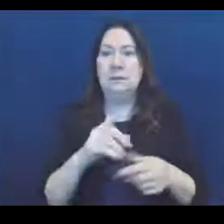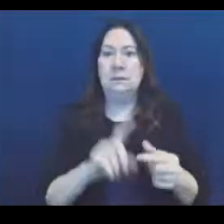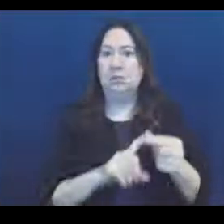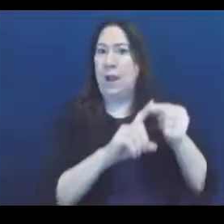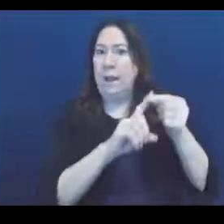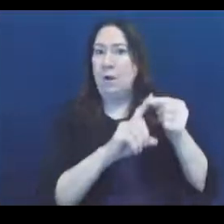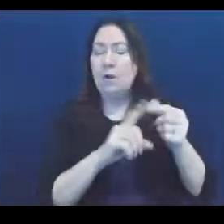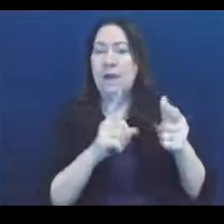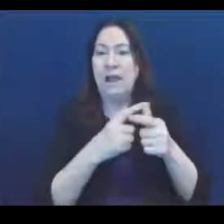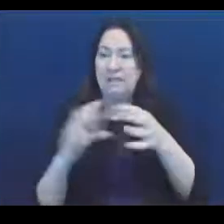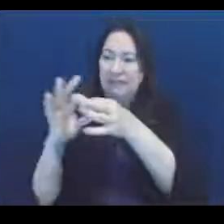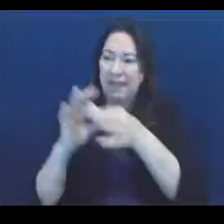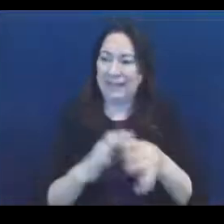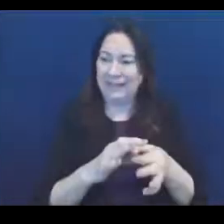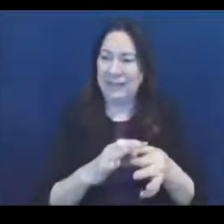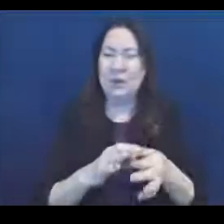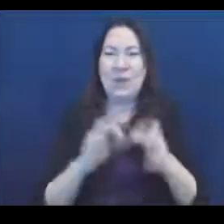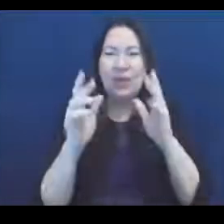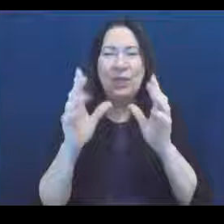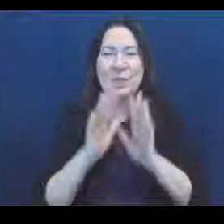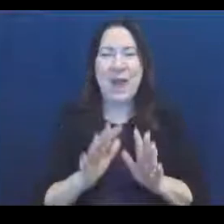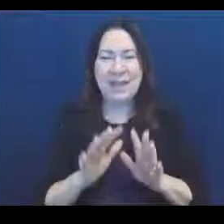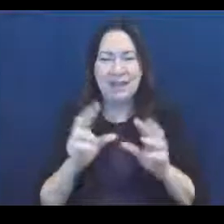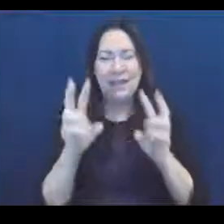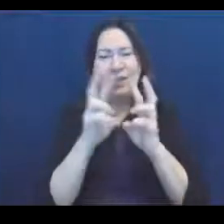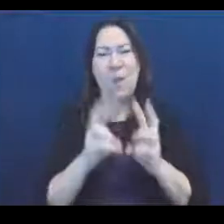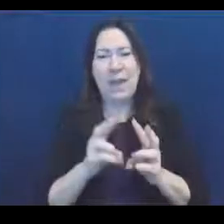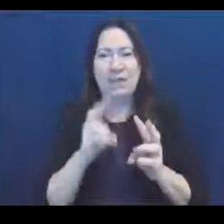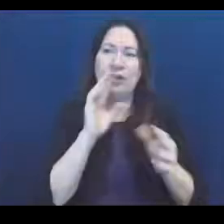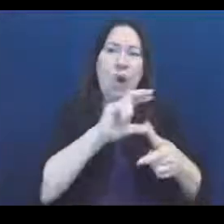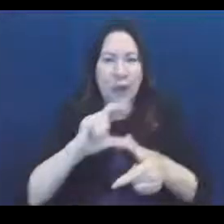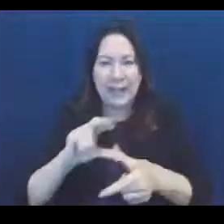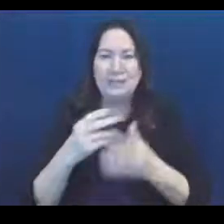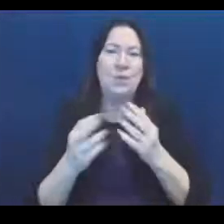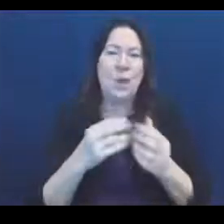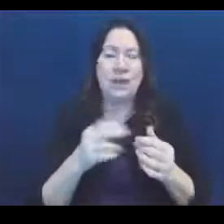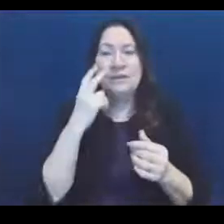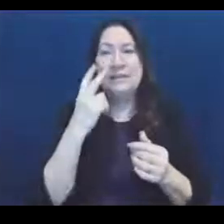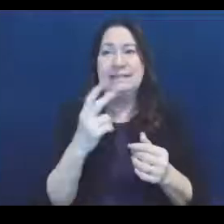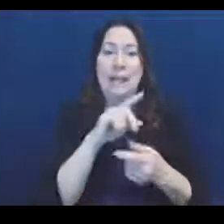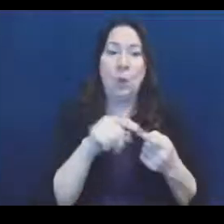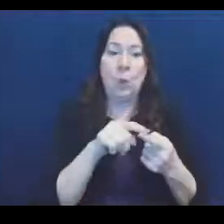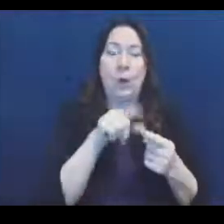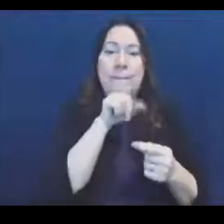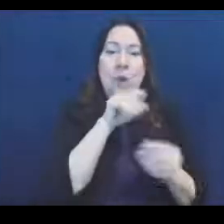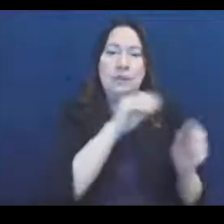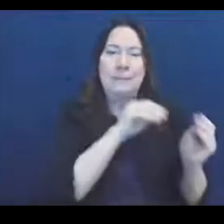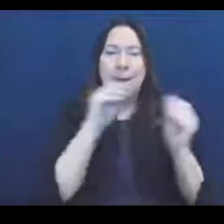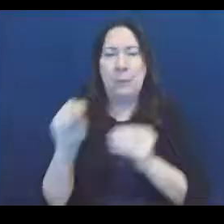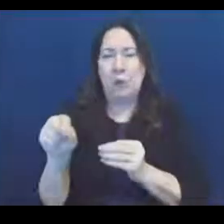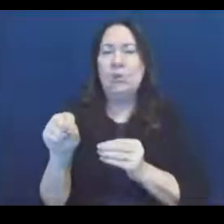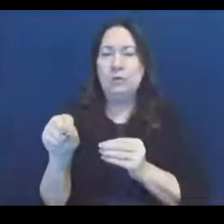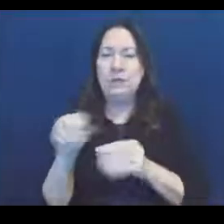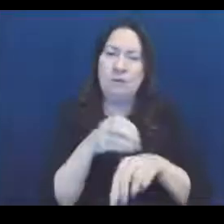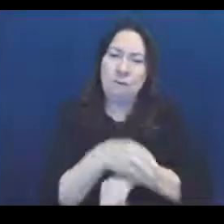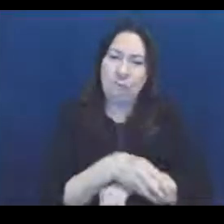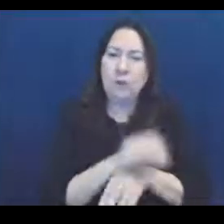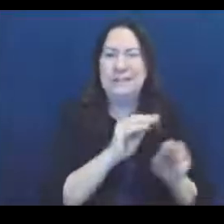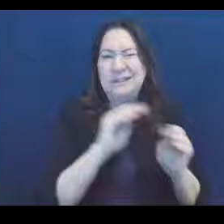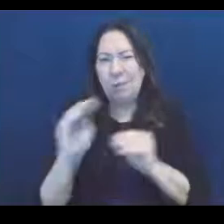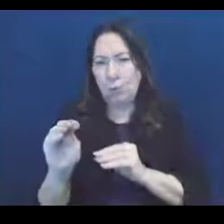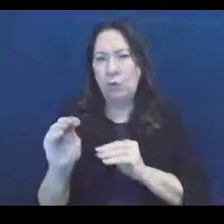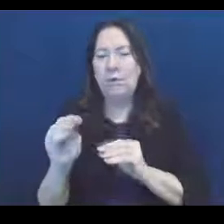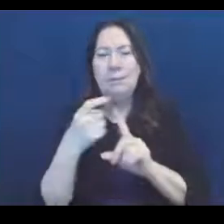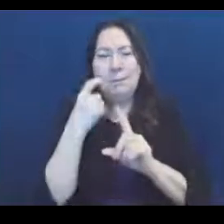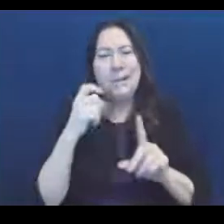link that up with meteorological records for hurricanes, for example, to see when birds have been moved by weather events like hurricanes.